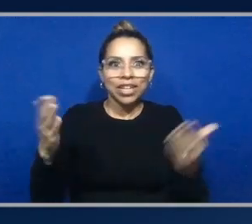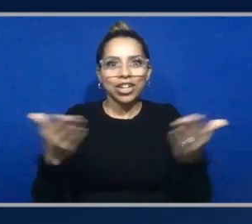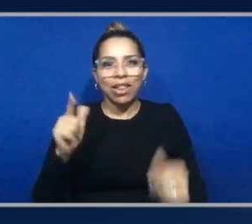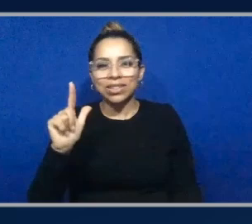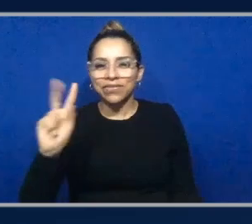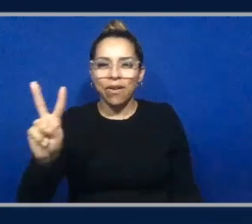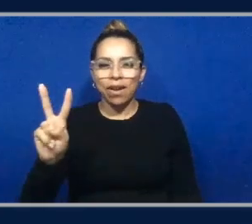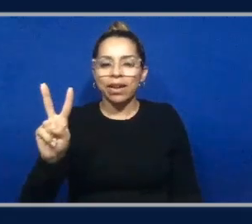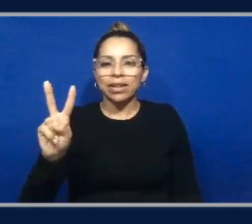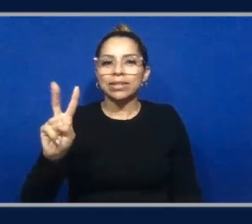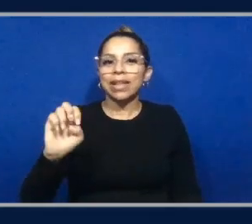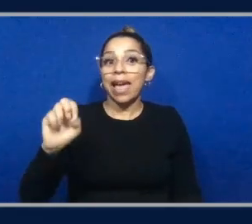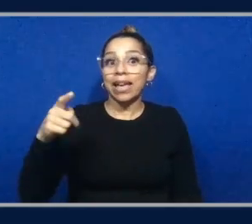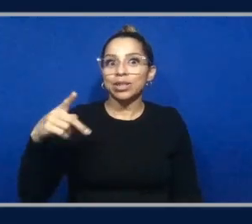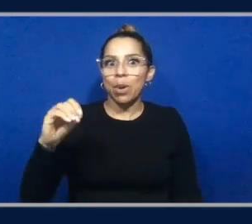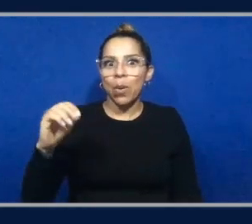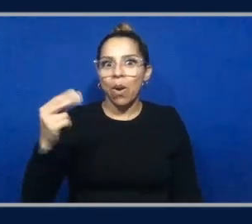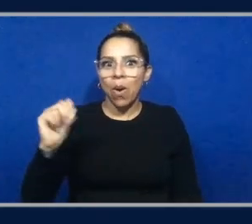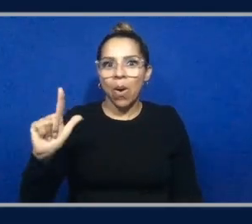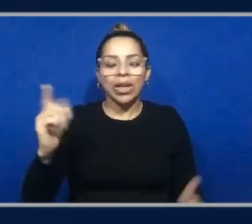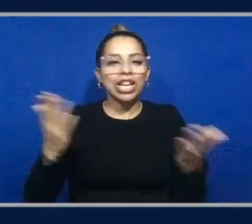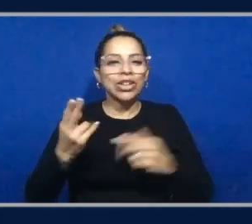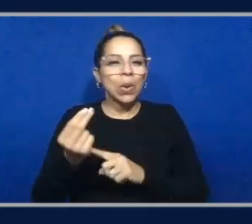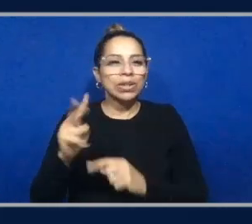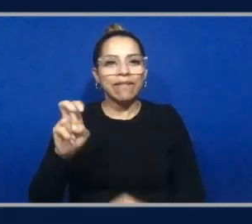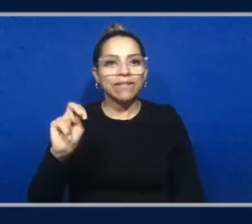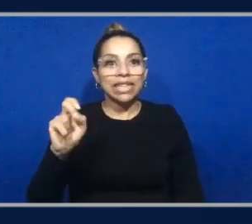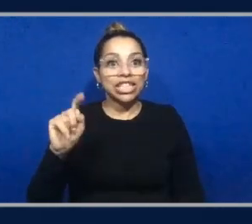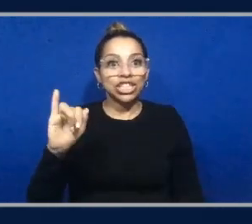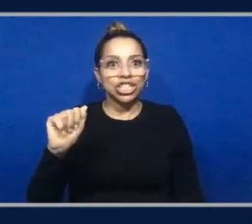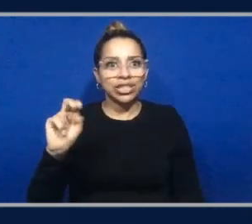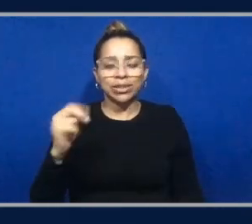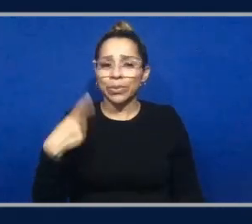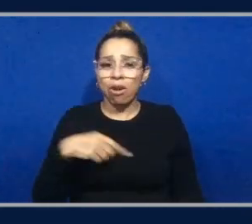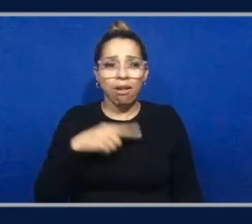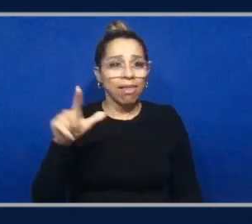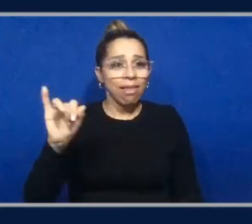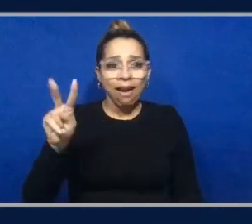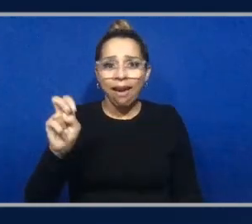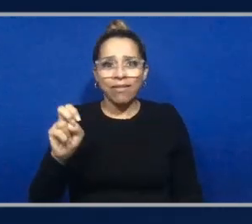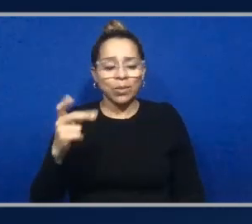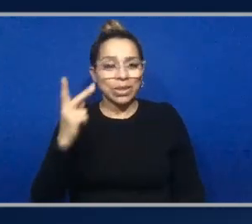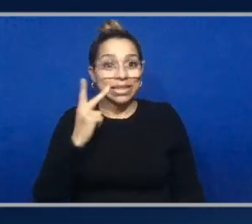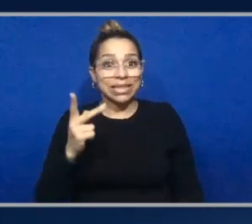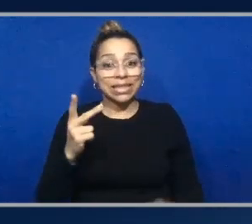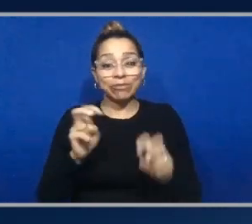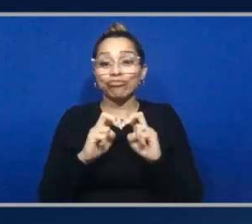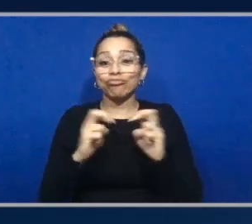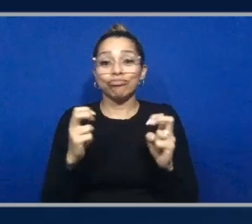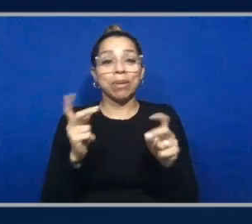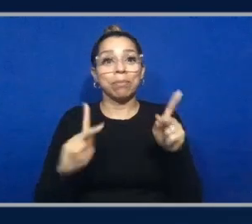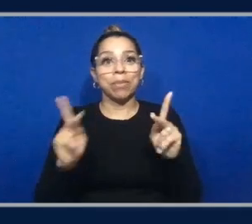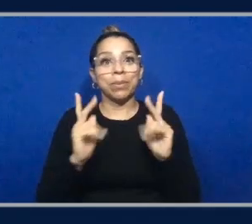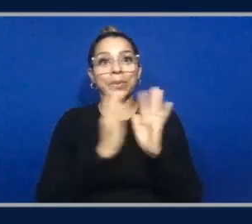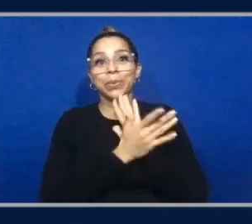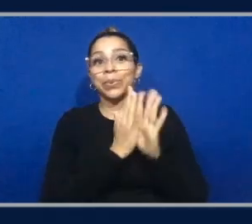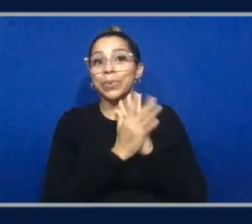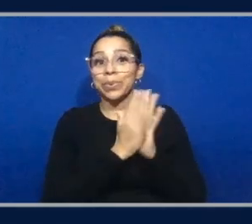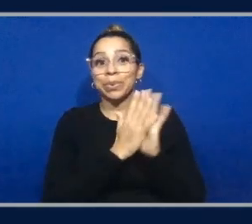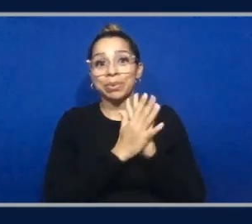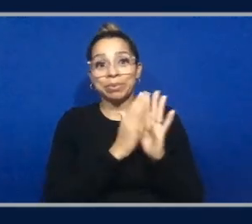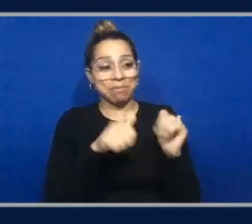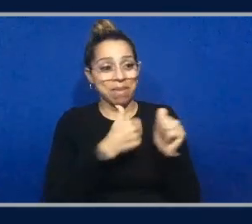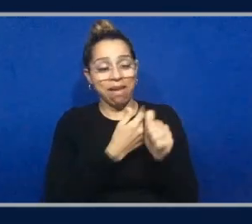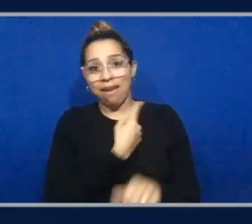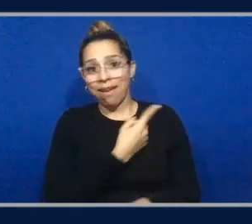Venetian. And you can see we're live. We have people going behind us. We have the big AWS area behind us. I'm one of your co-hosts. My